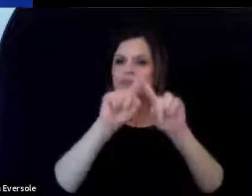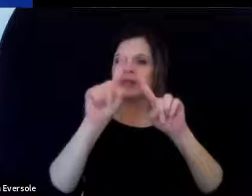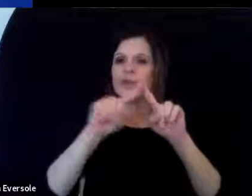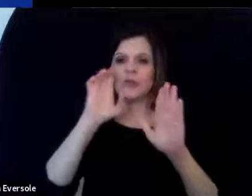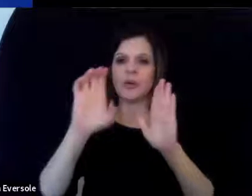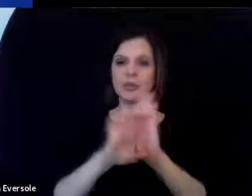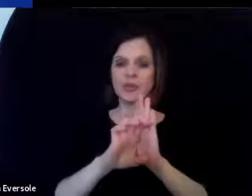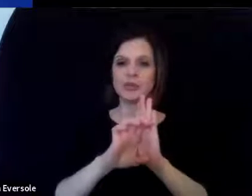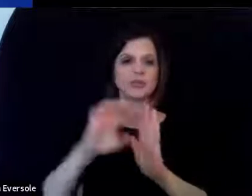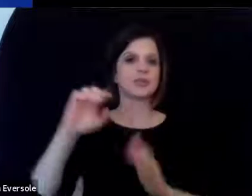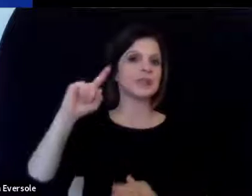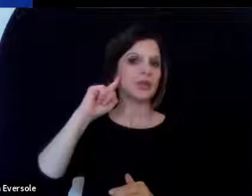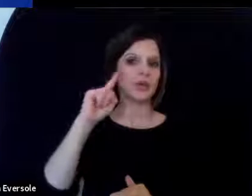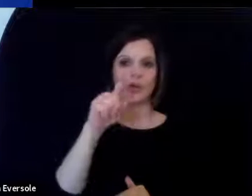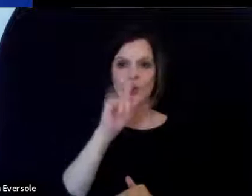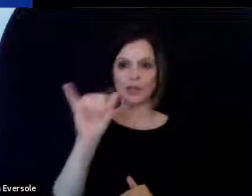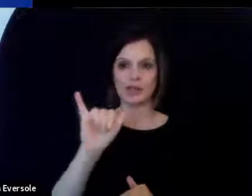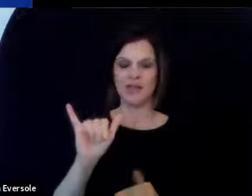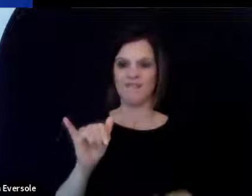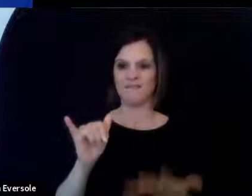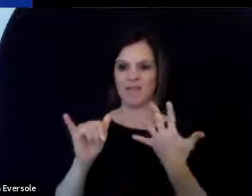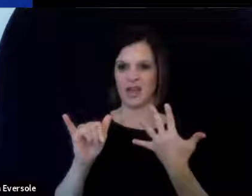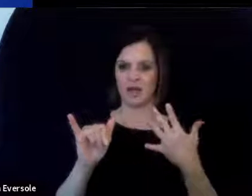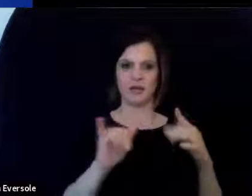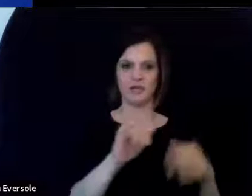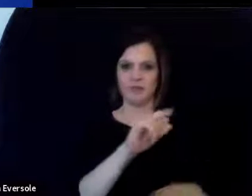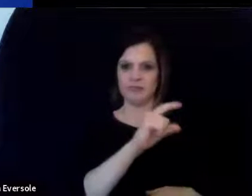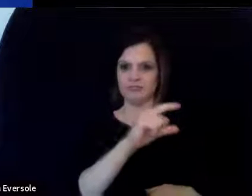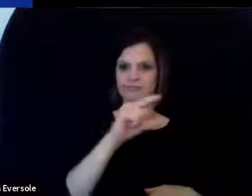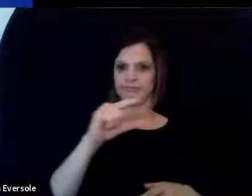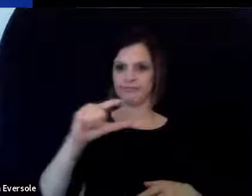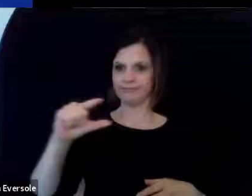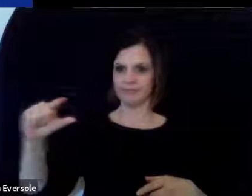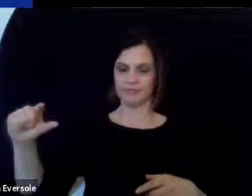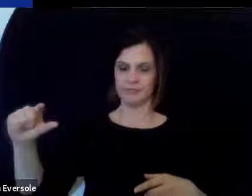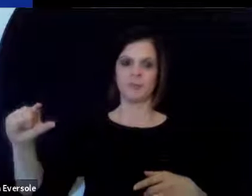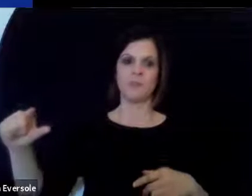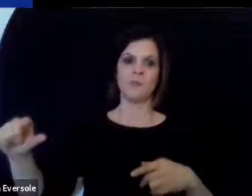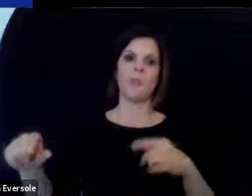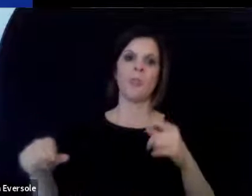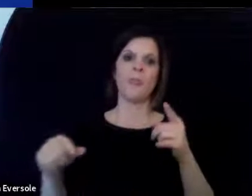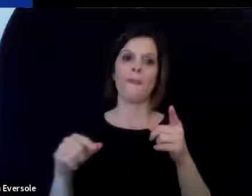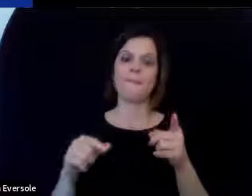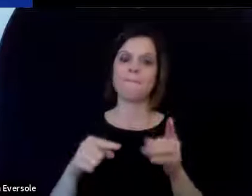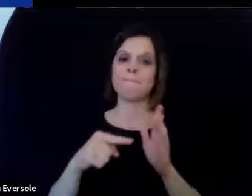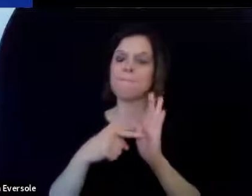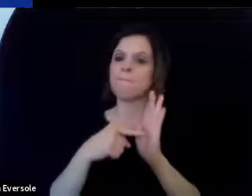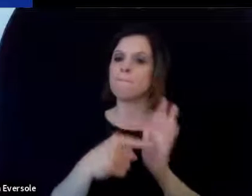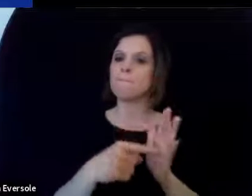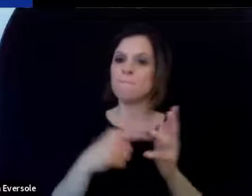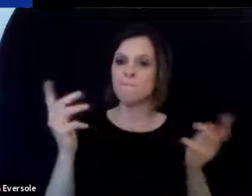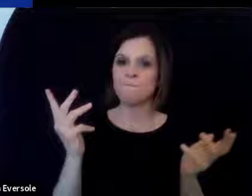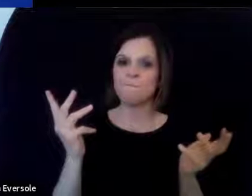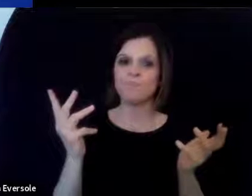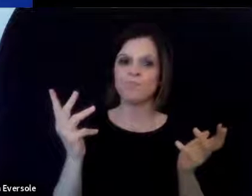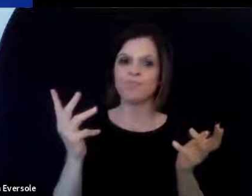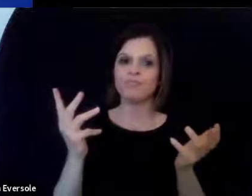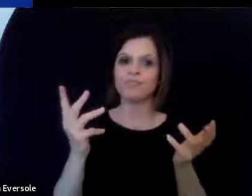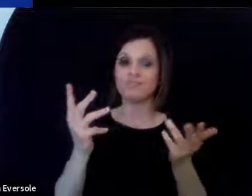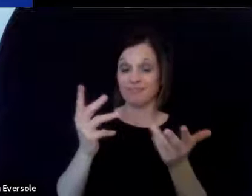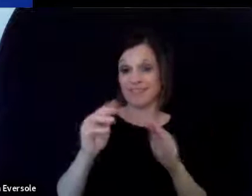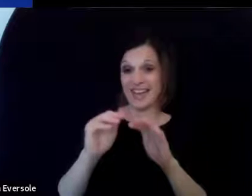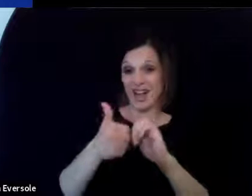are 5 pictures at the bottom of this slide that just show how very